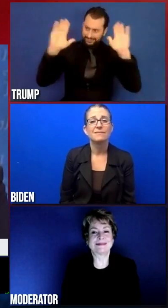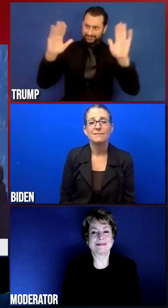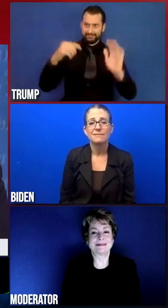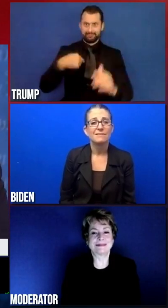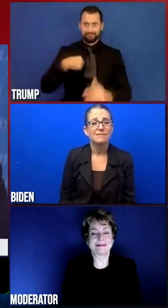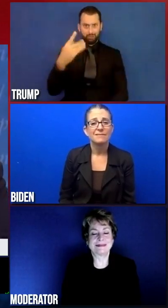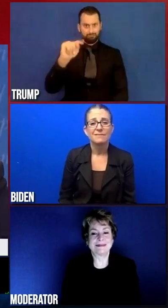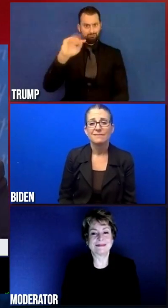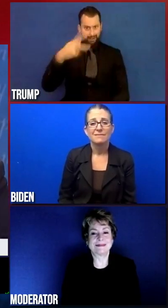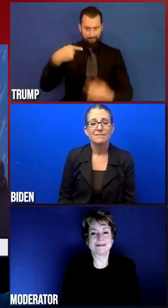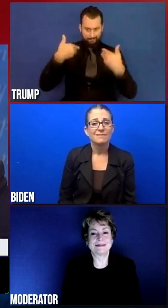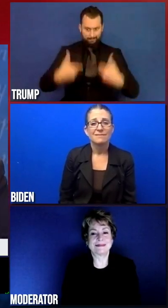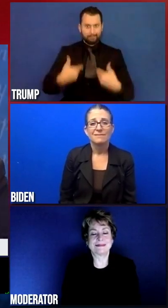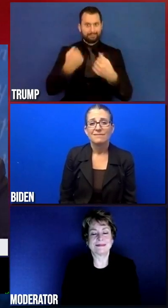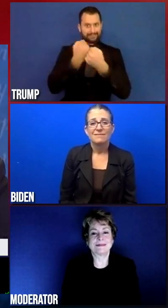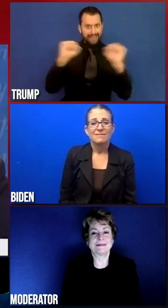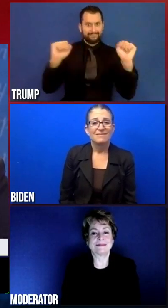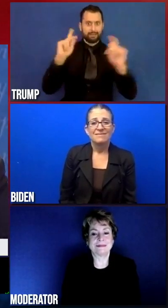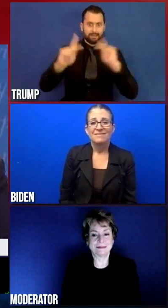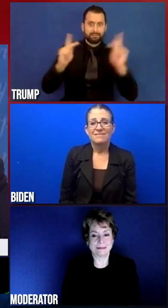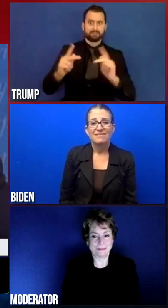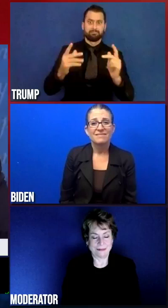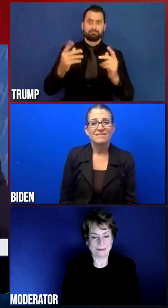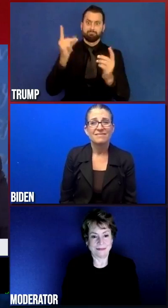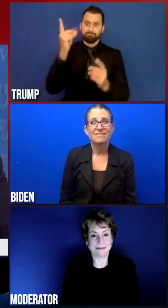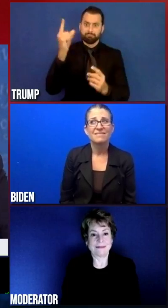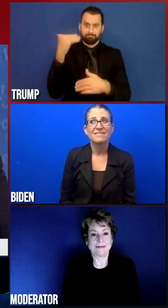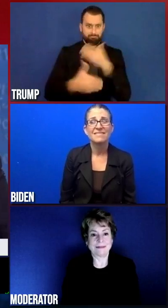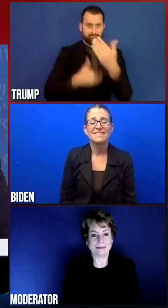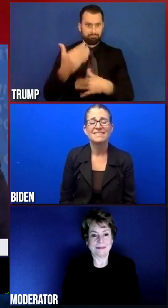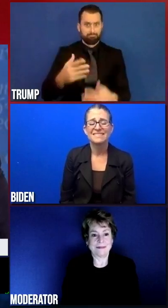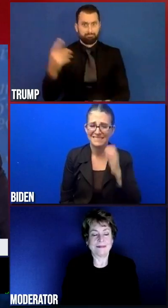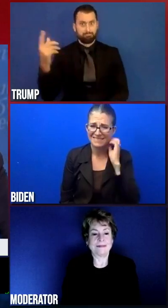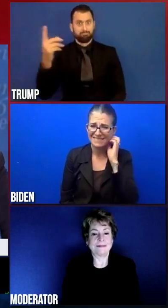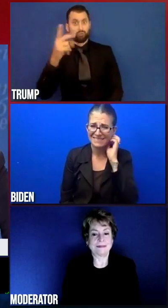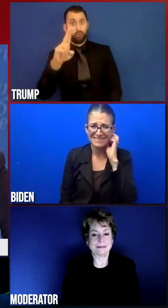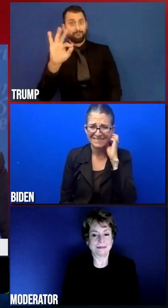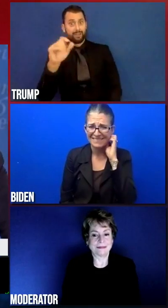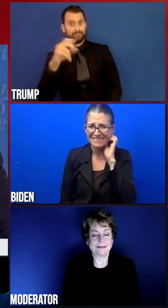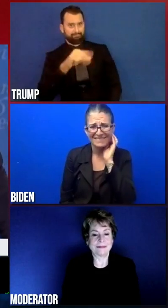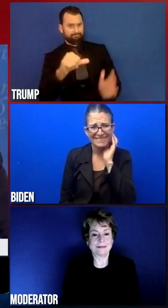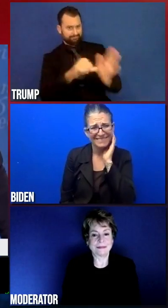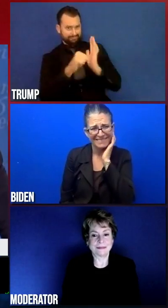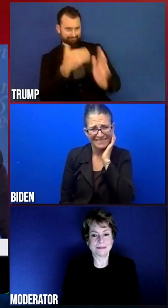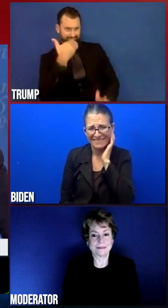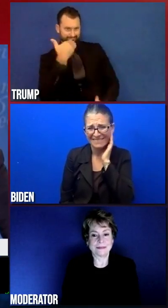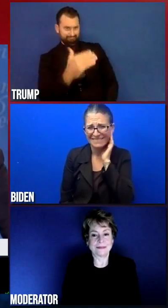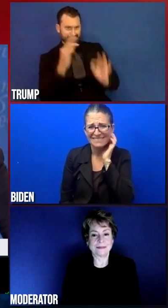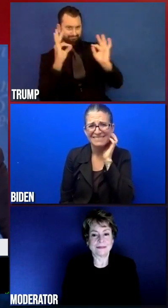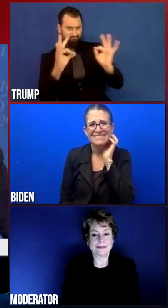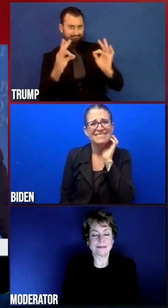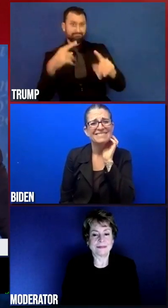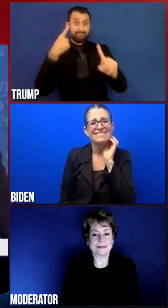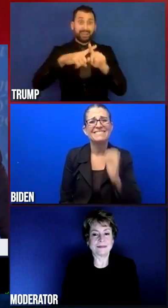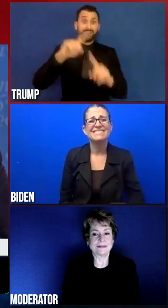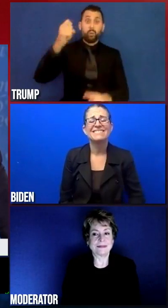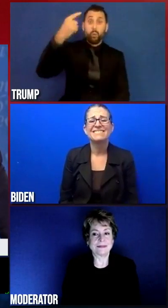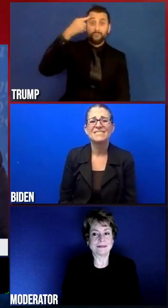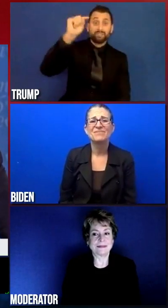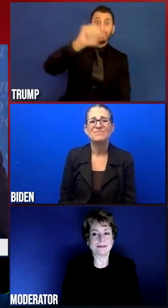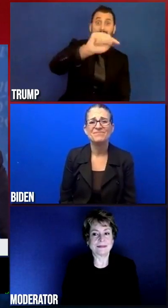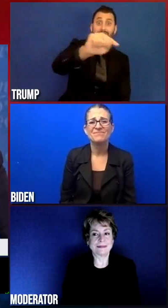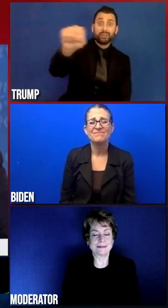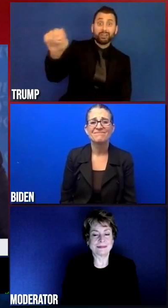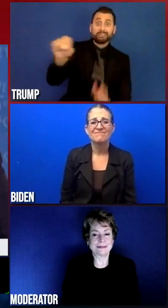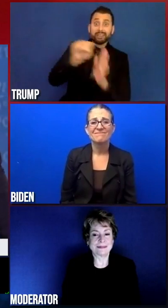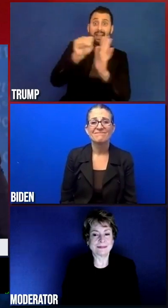job. Most of them said that. In fact, people that would not be necessarily on my side said that. President Trump did